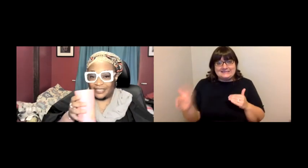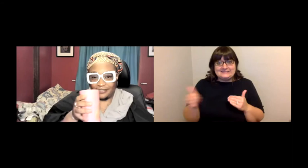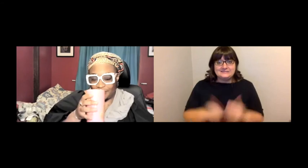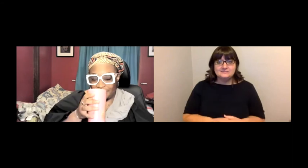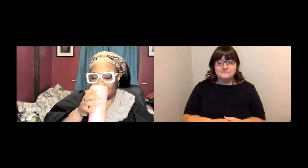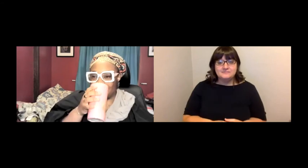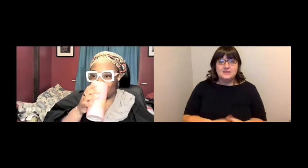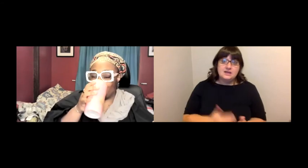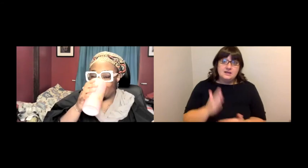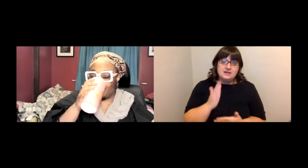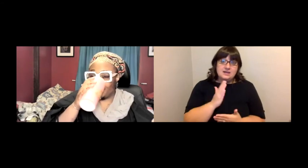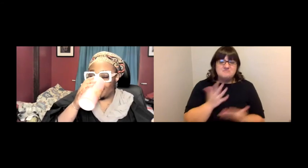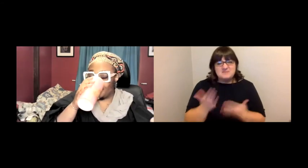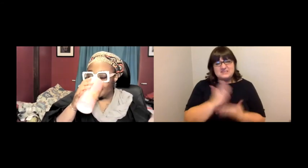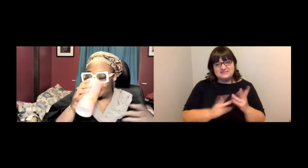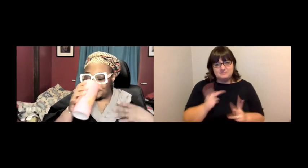people like don't want to share.